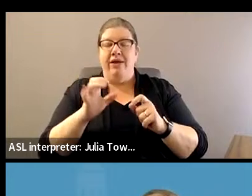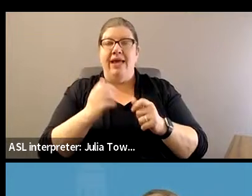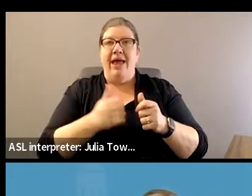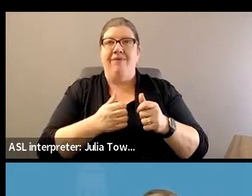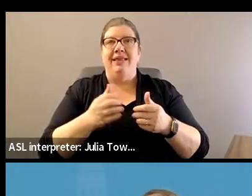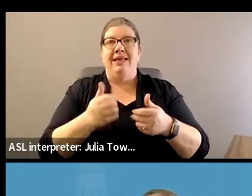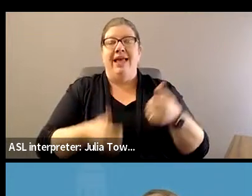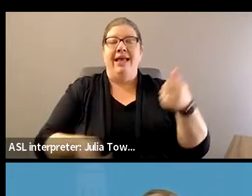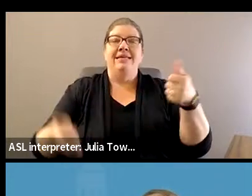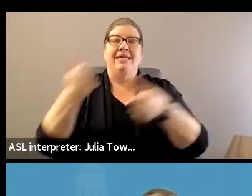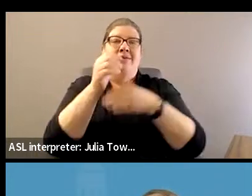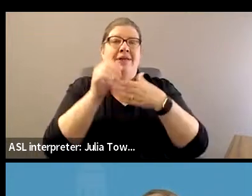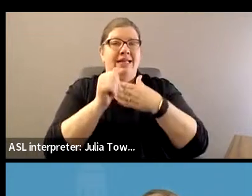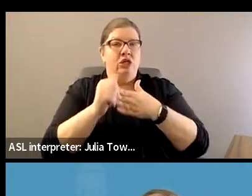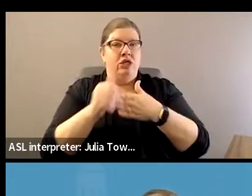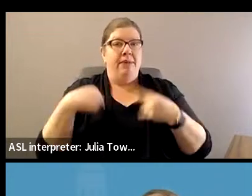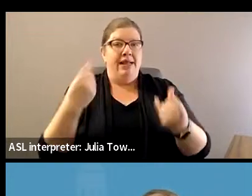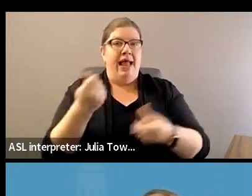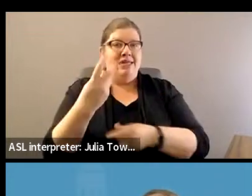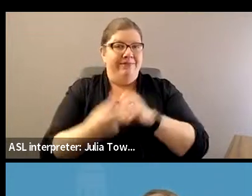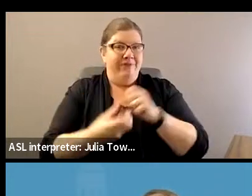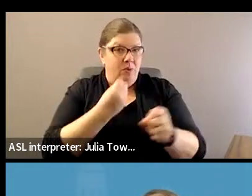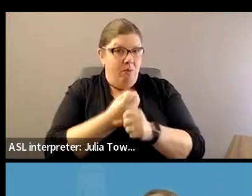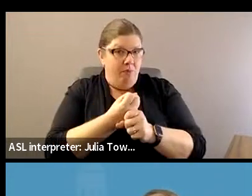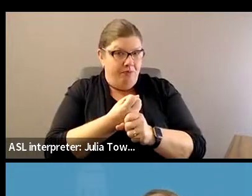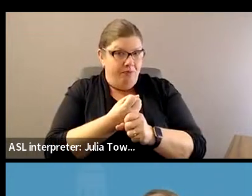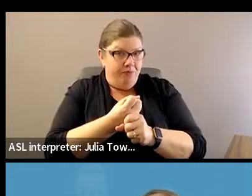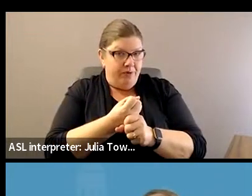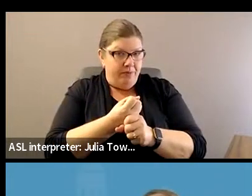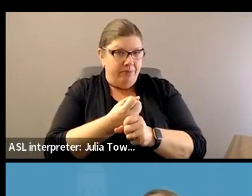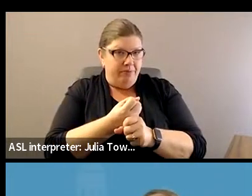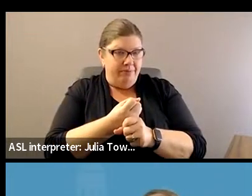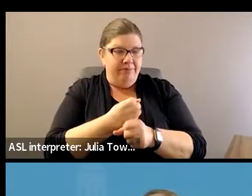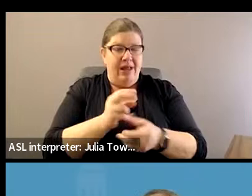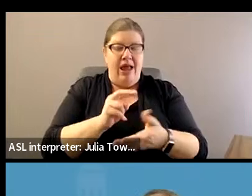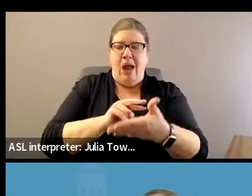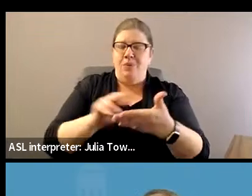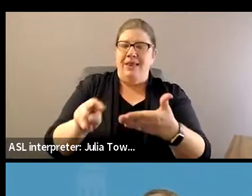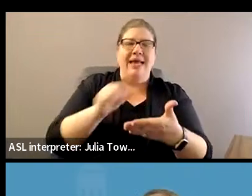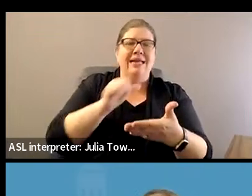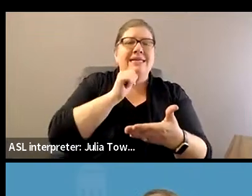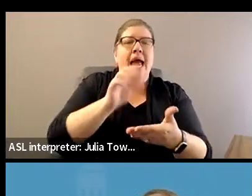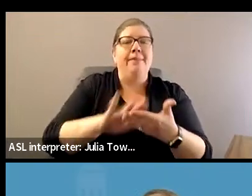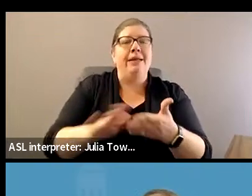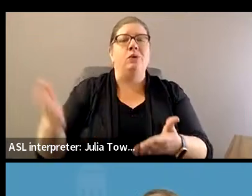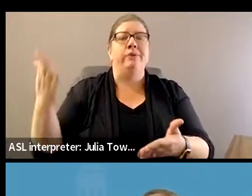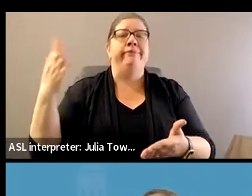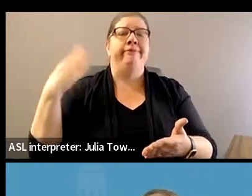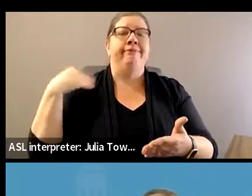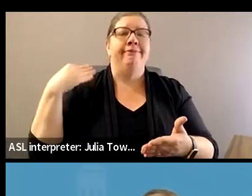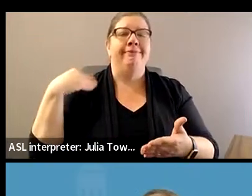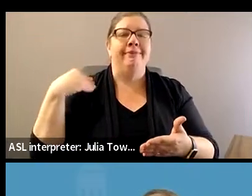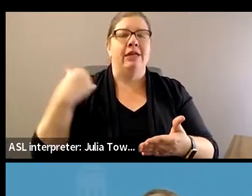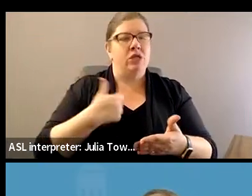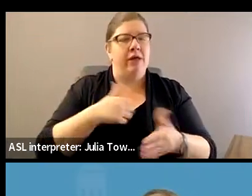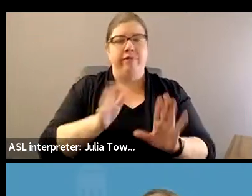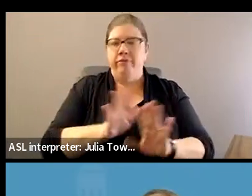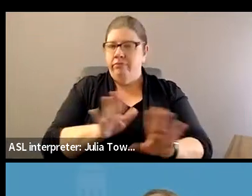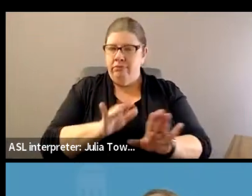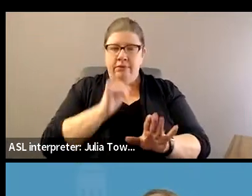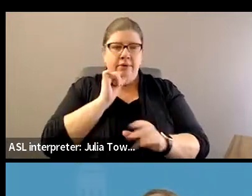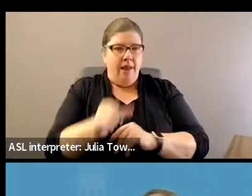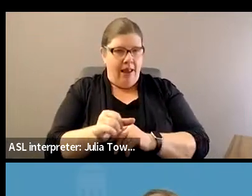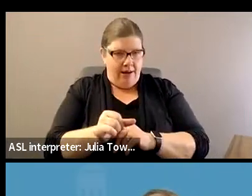last few years. I read that not to pat ourselves on the back, not even to say that